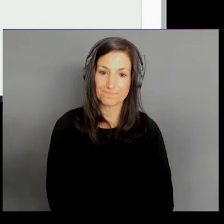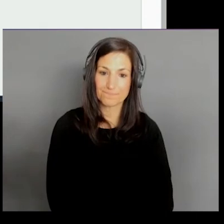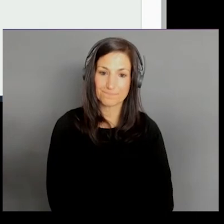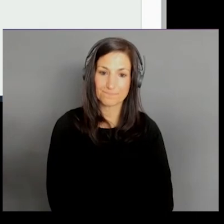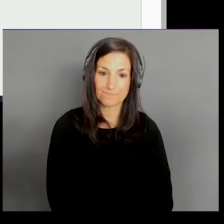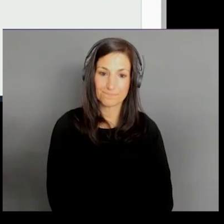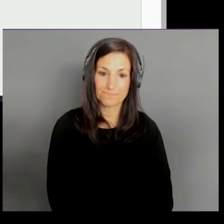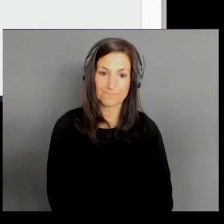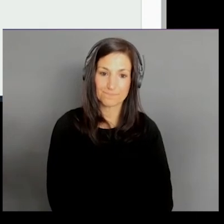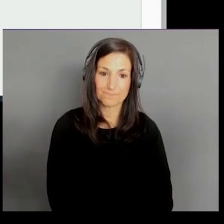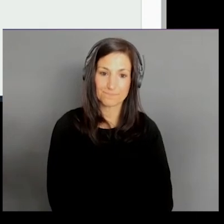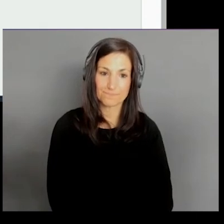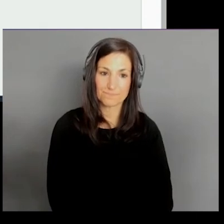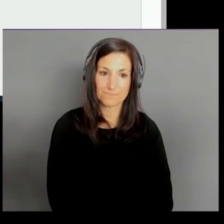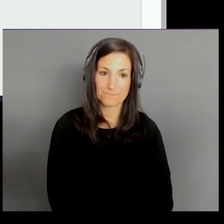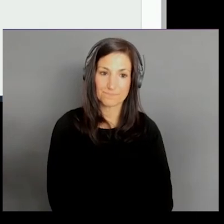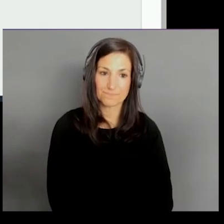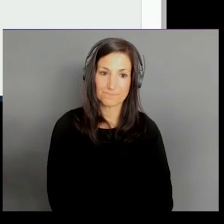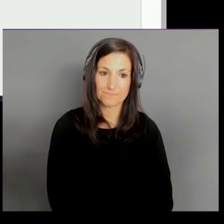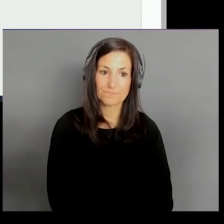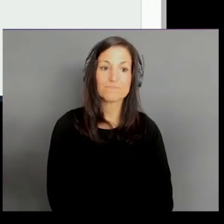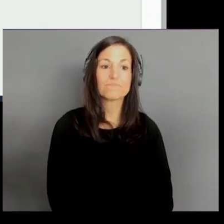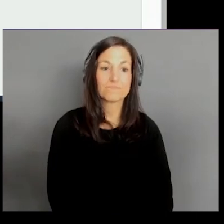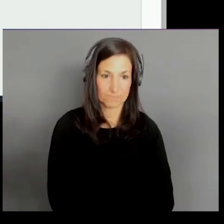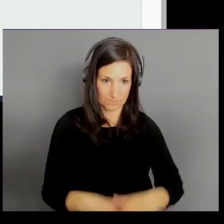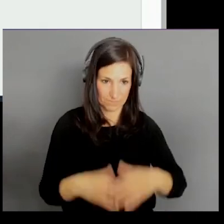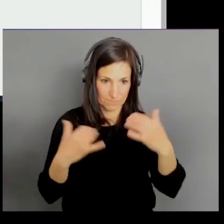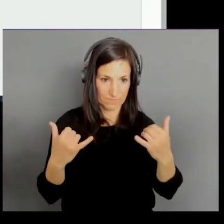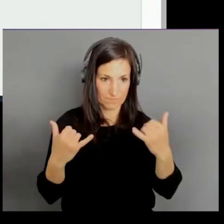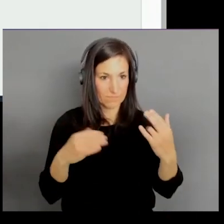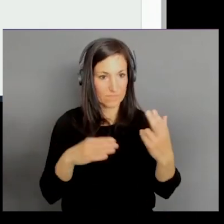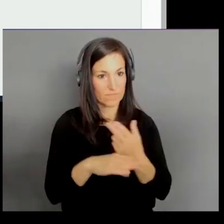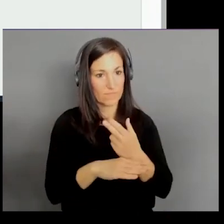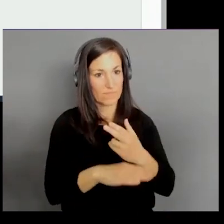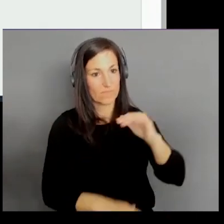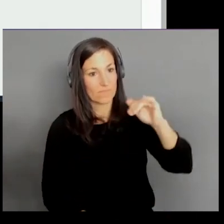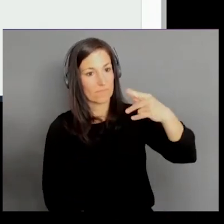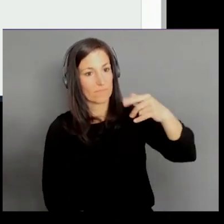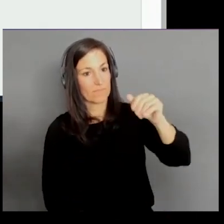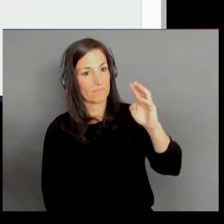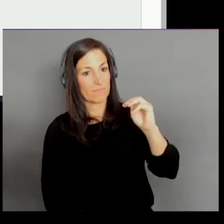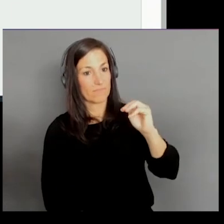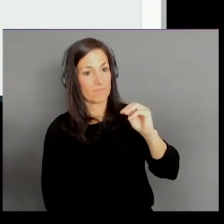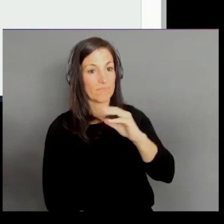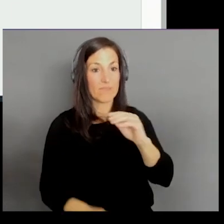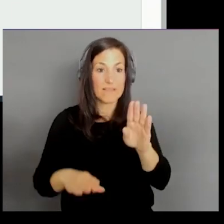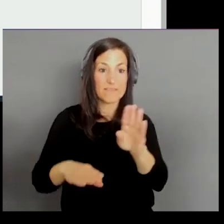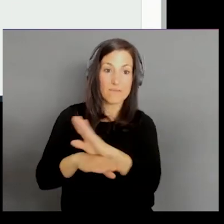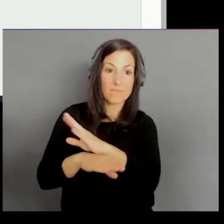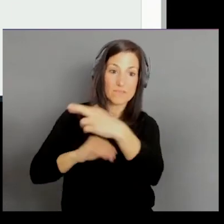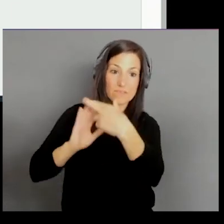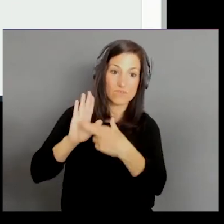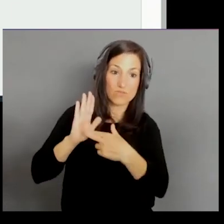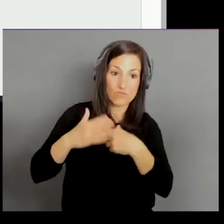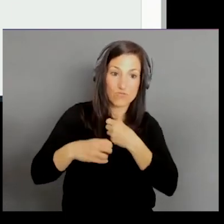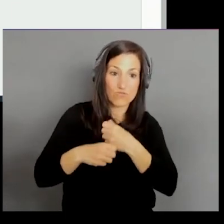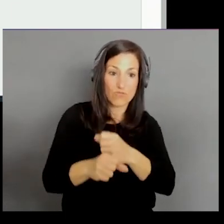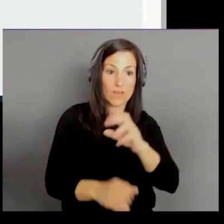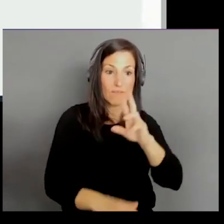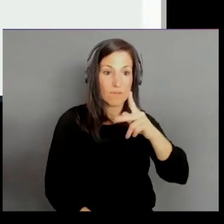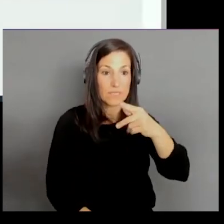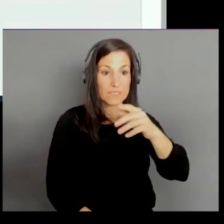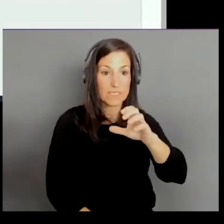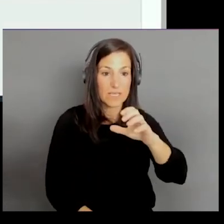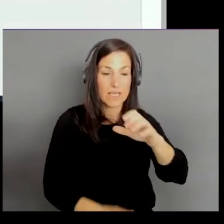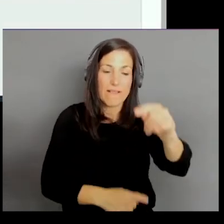Okay, so now that I've used Ipam and my Ipam business rules to create VPC, let's go back to Ipam to